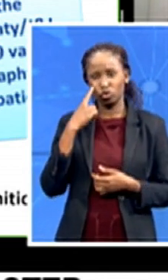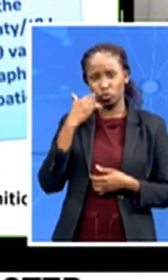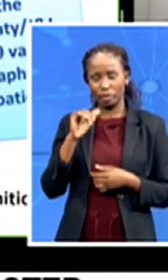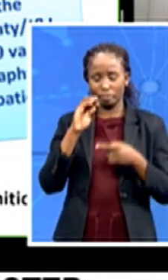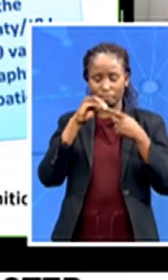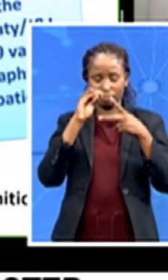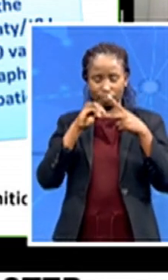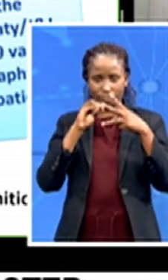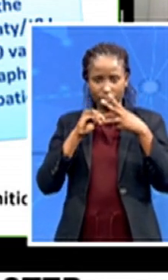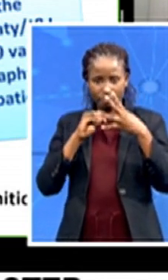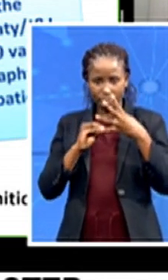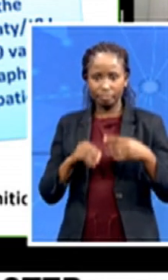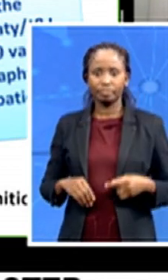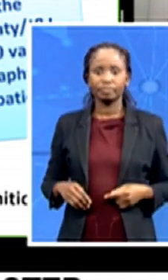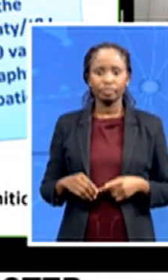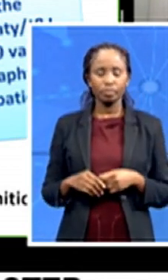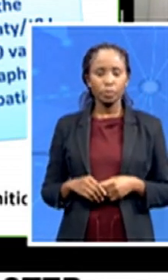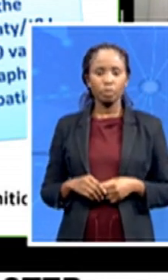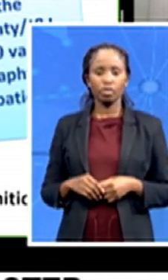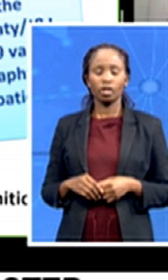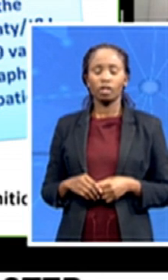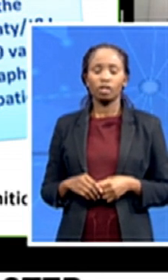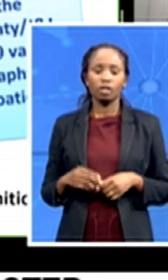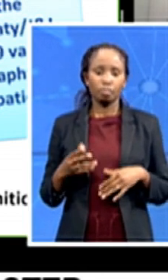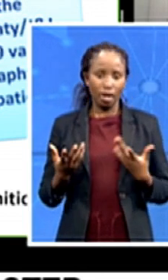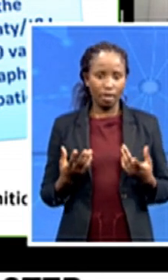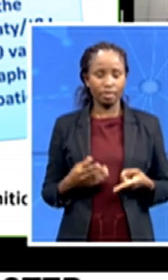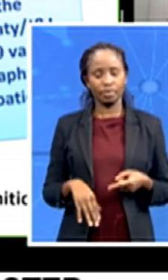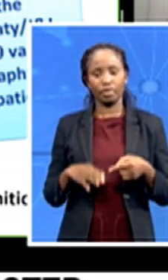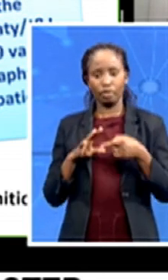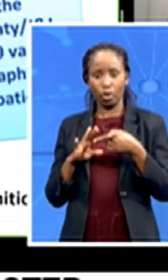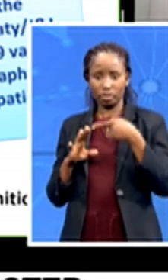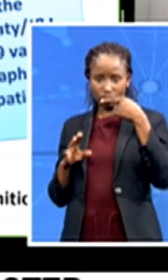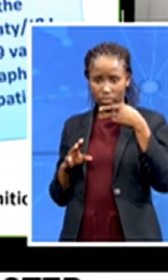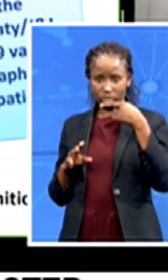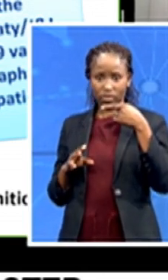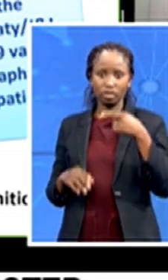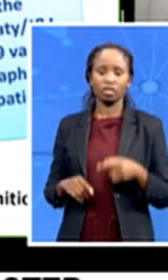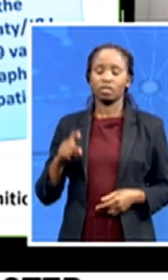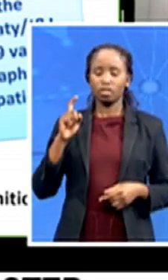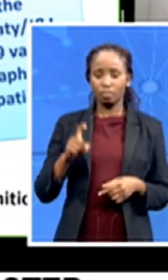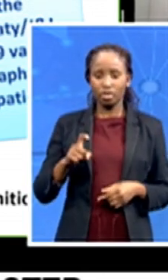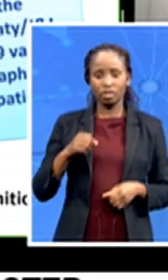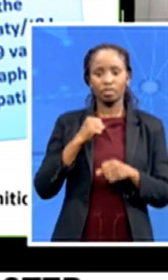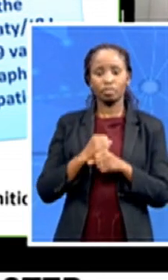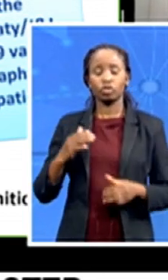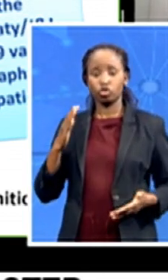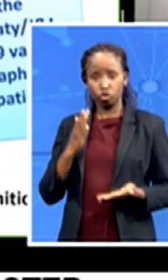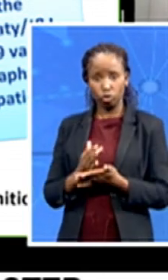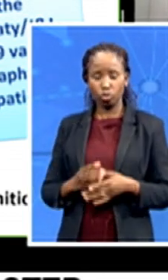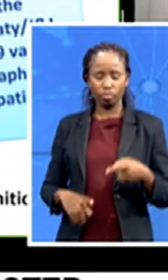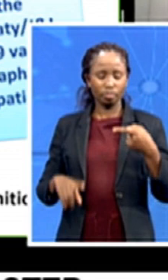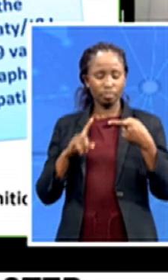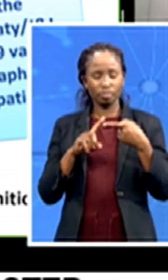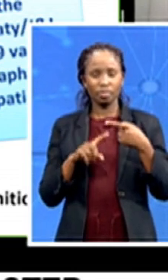start with the causality assessment, you need to make sure that this is actually an eligible case. So that means there must